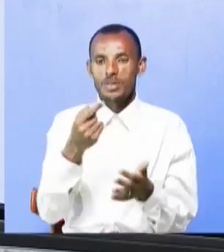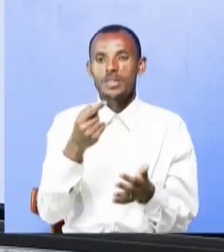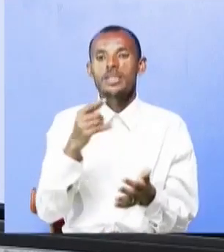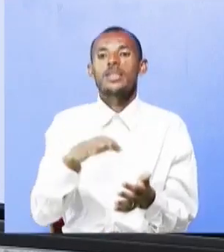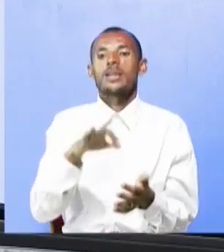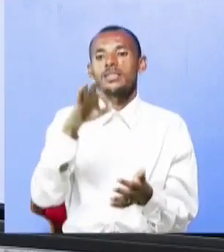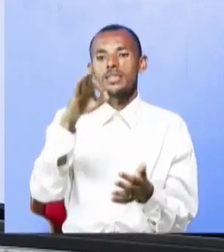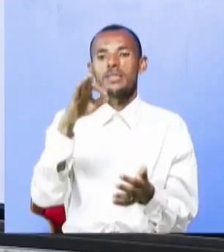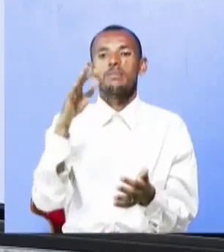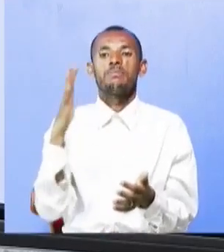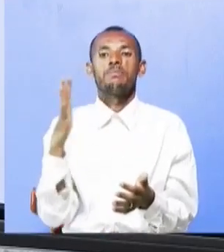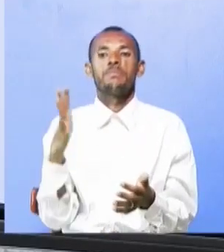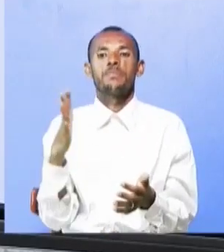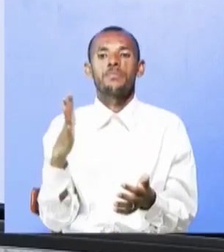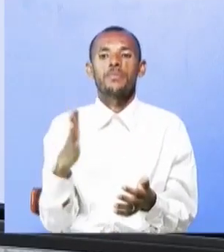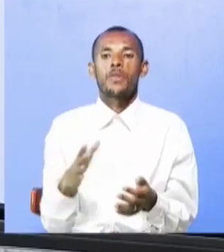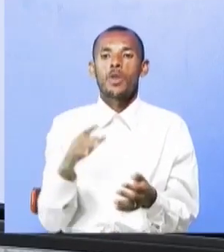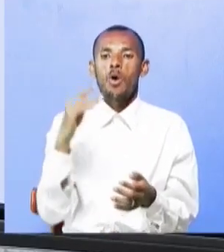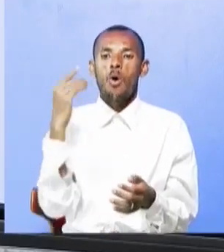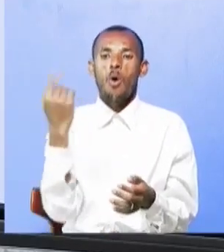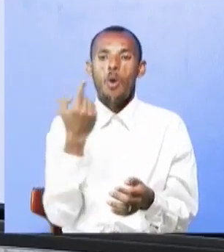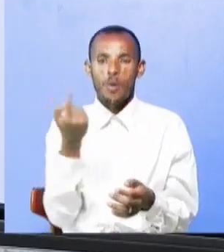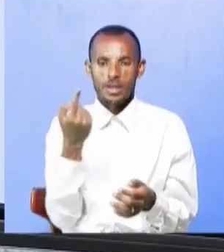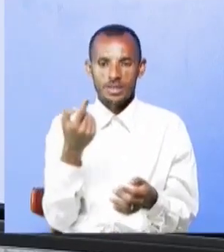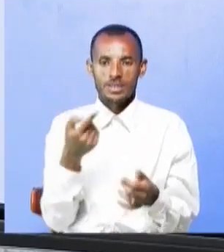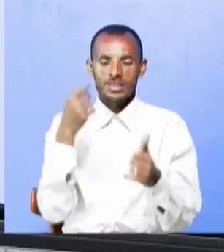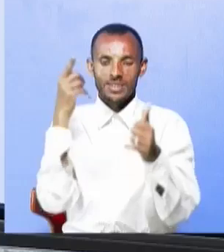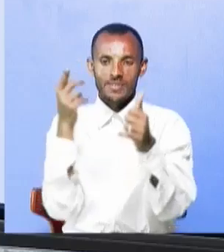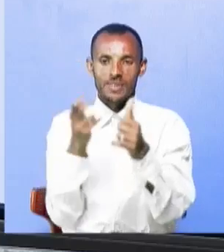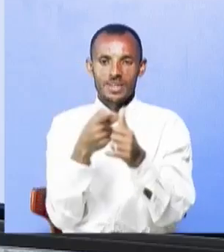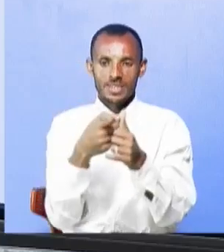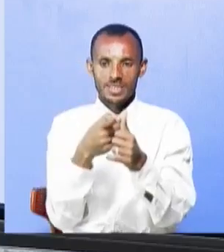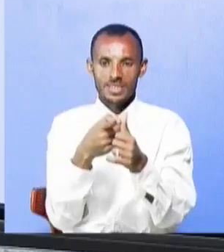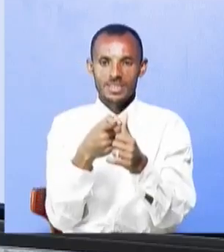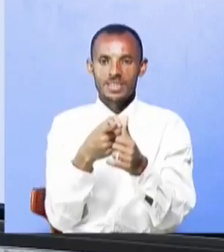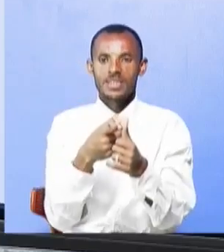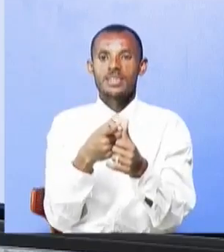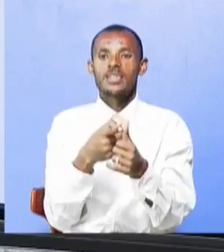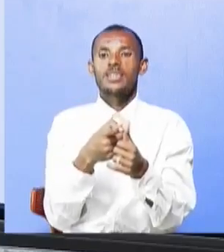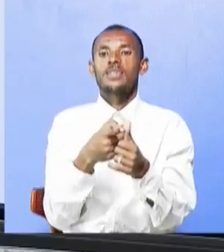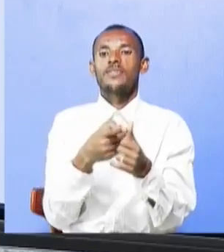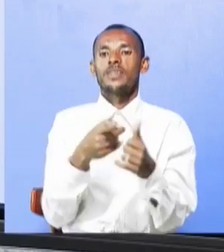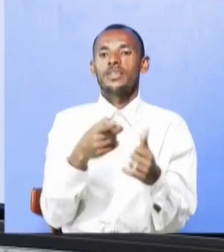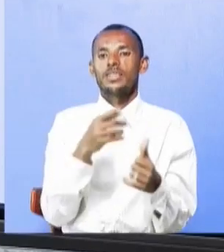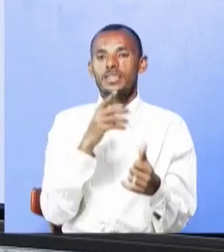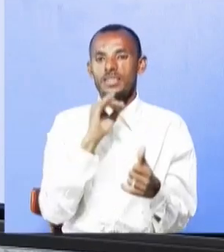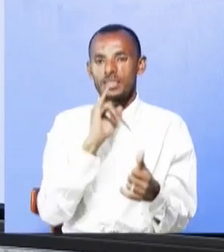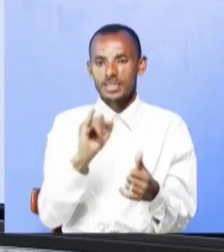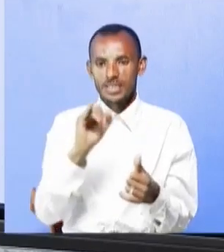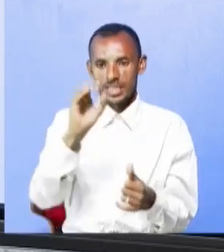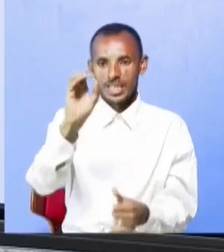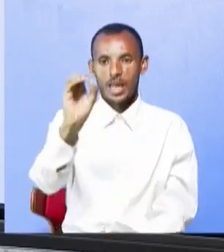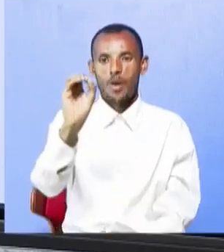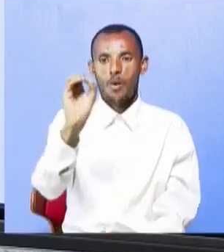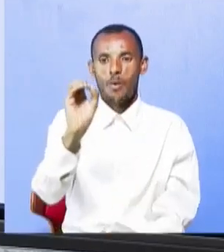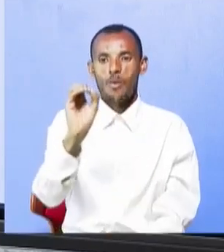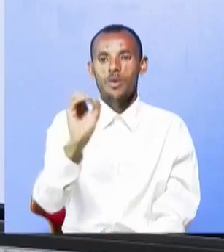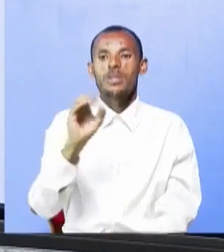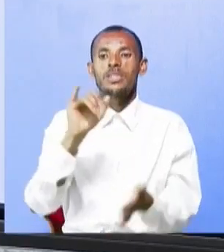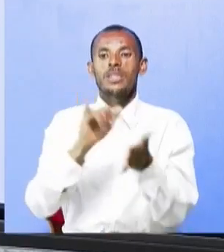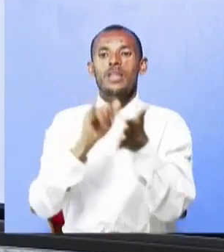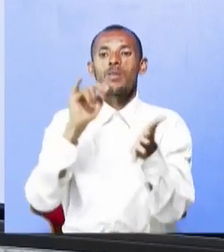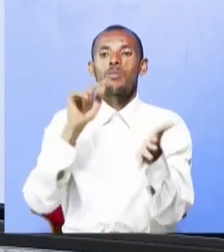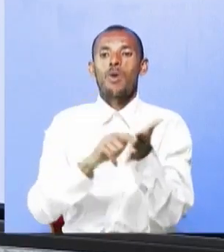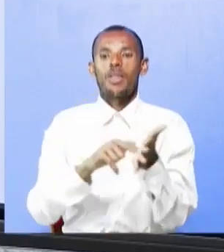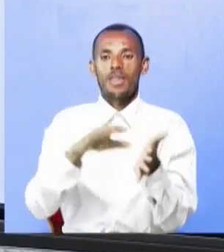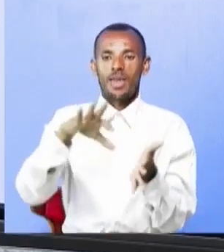looks like. Always, if the first entry is 0, that point